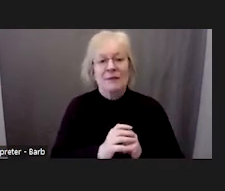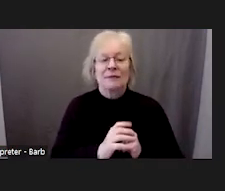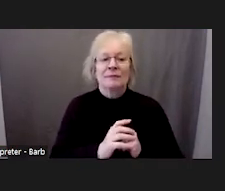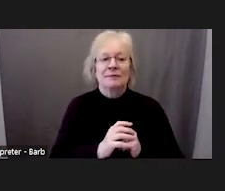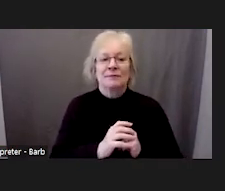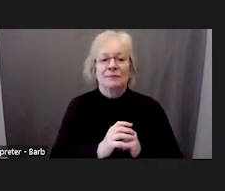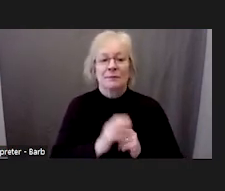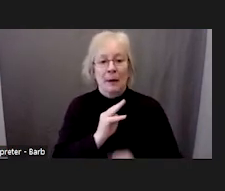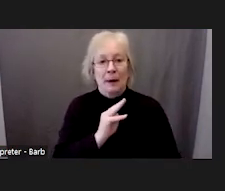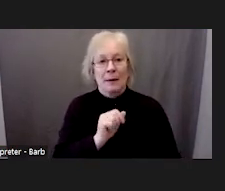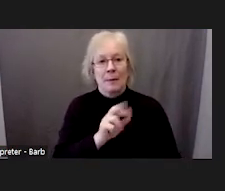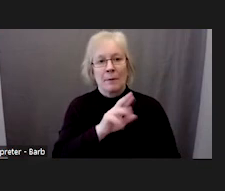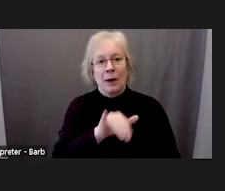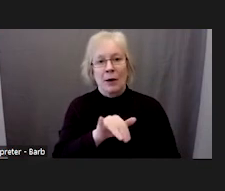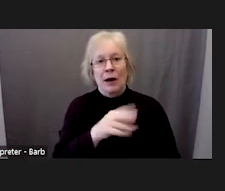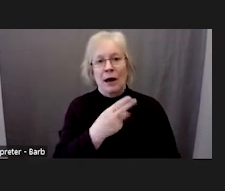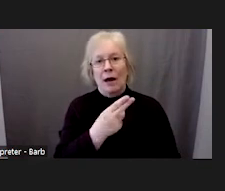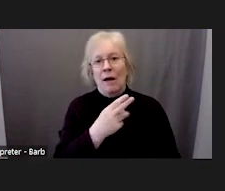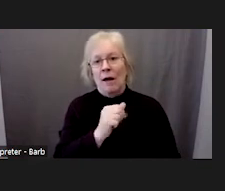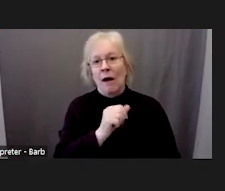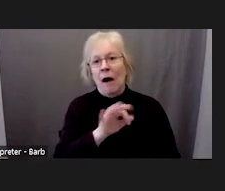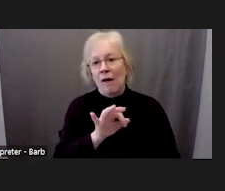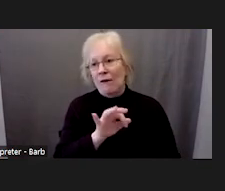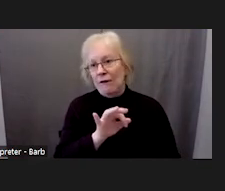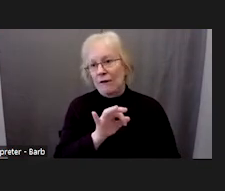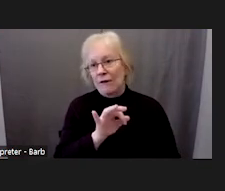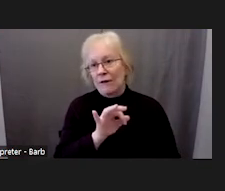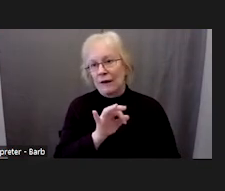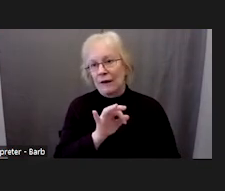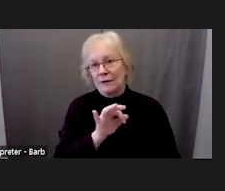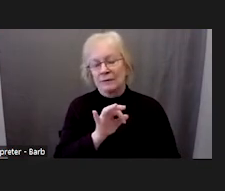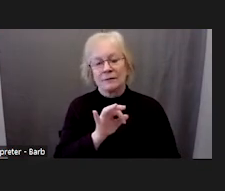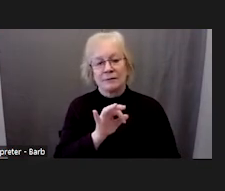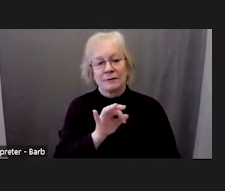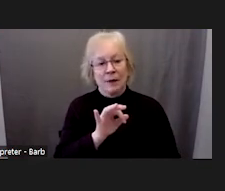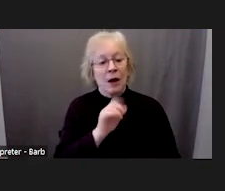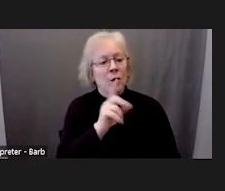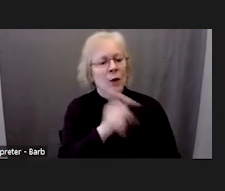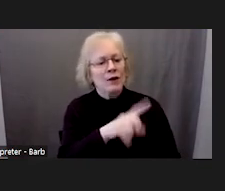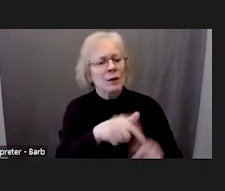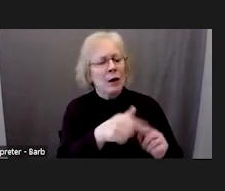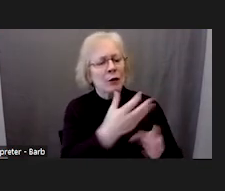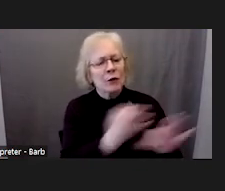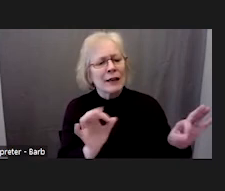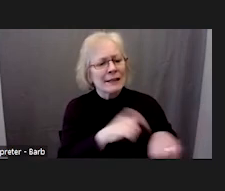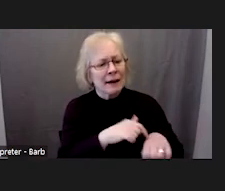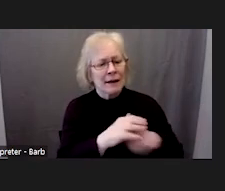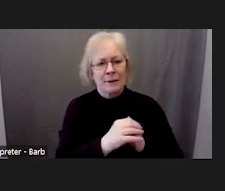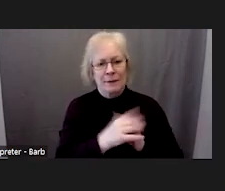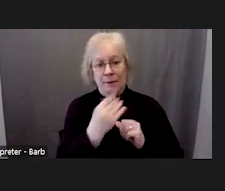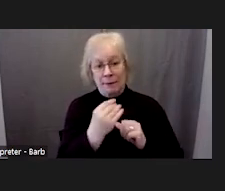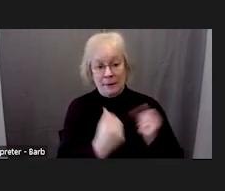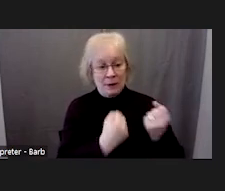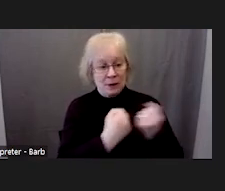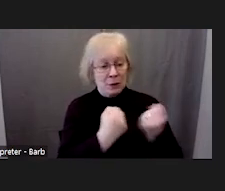From Mary Hoff, is there a comment and a question about free time and the support that students need to plan their